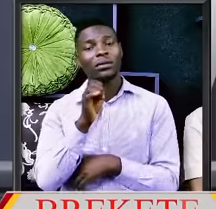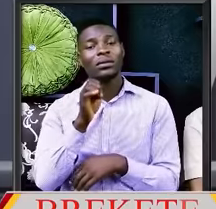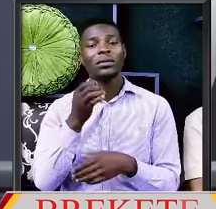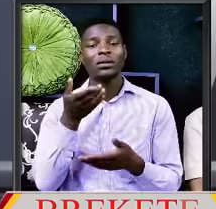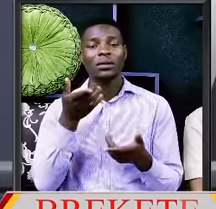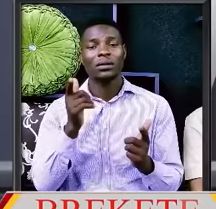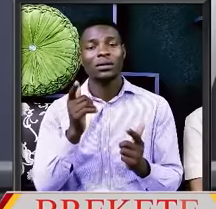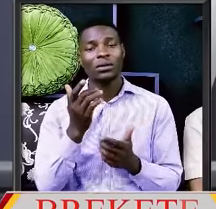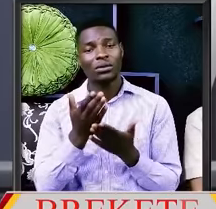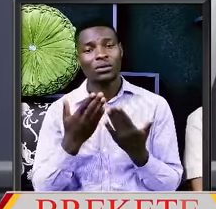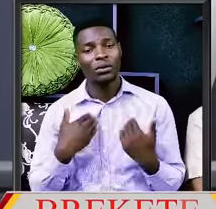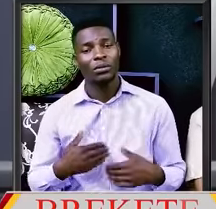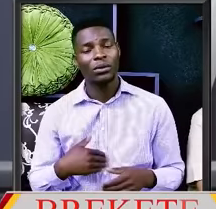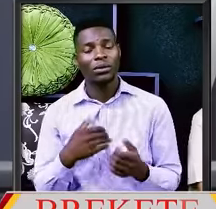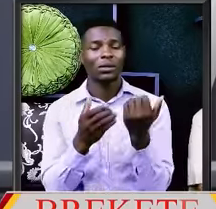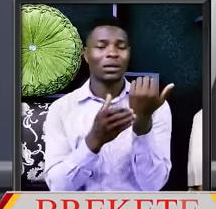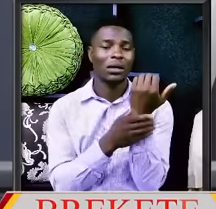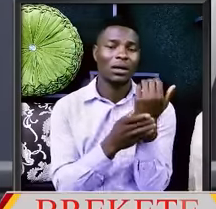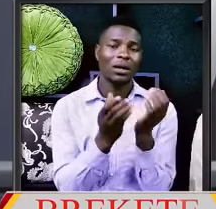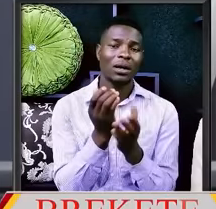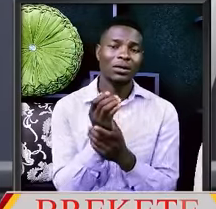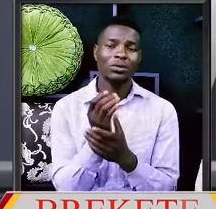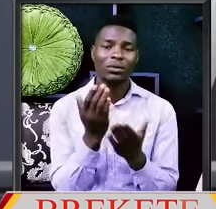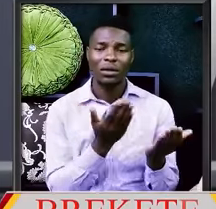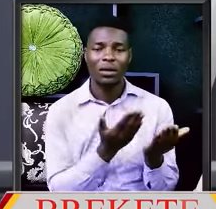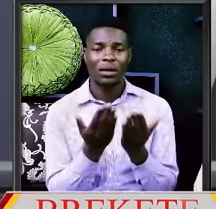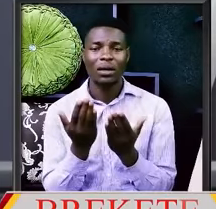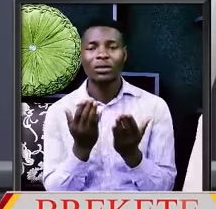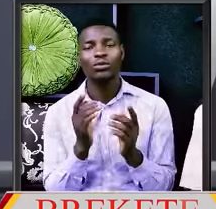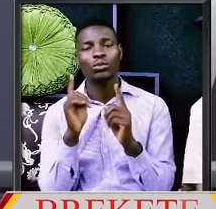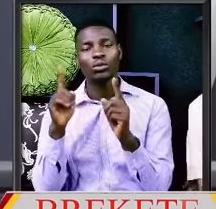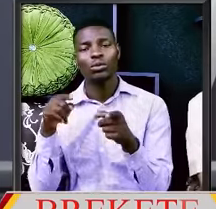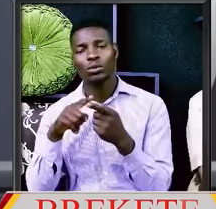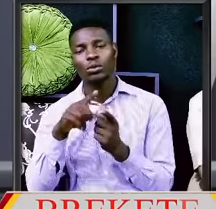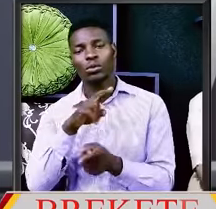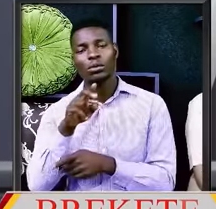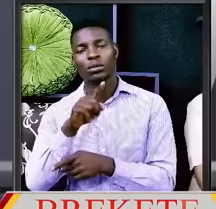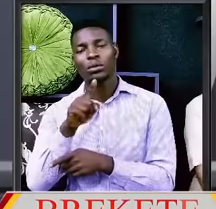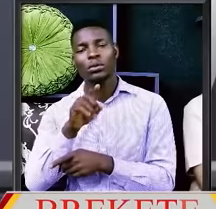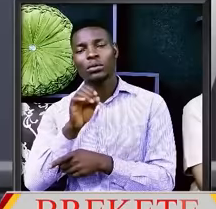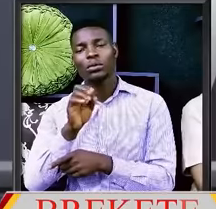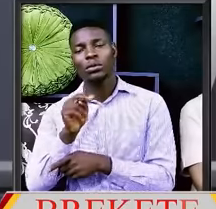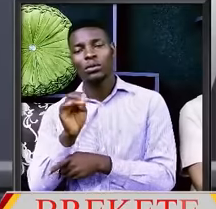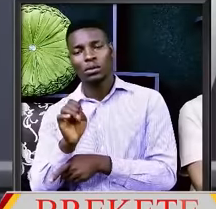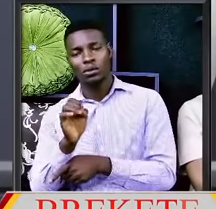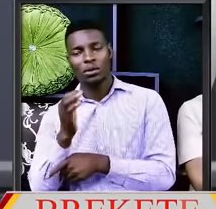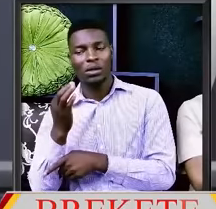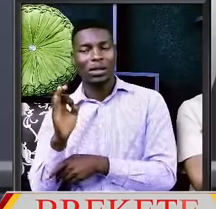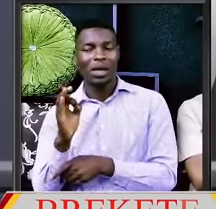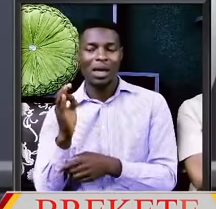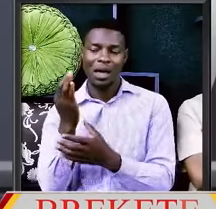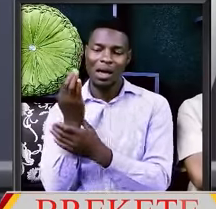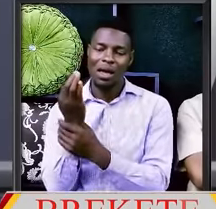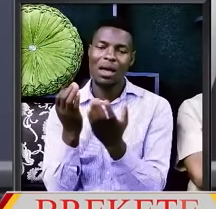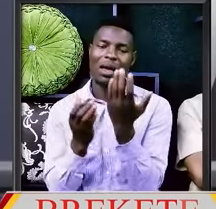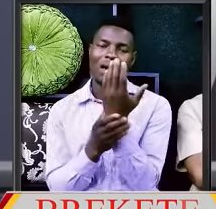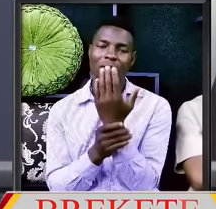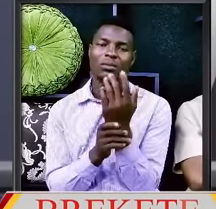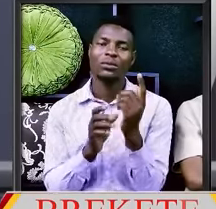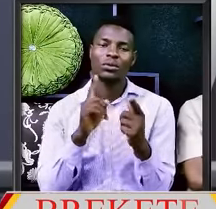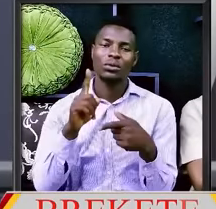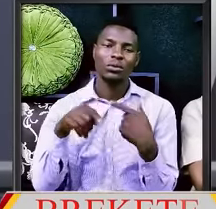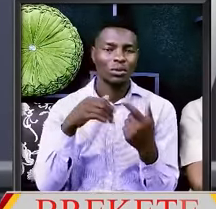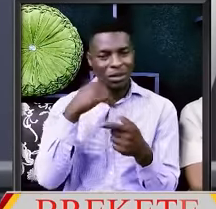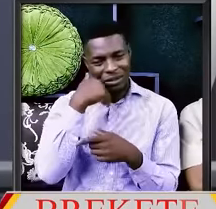you, carry you go zone 9. They can't put you handcuffed, can't disgrace you within the